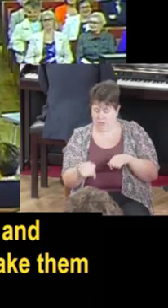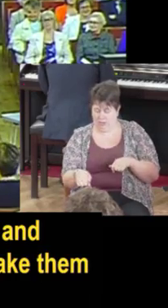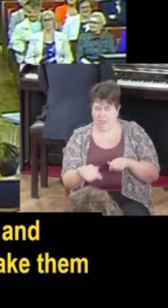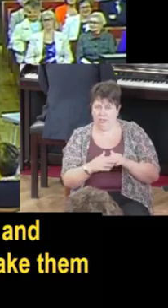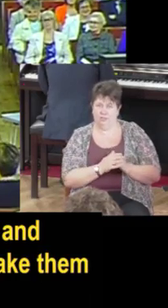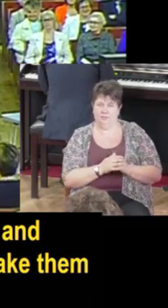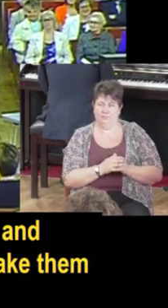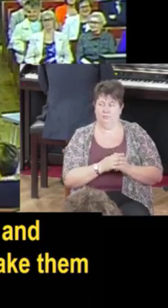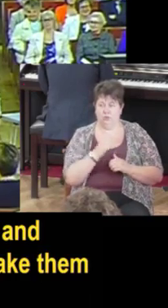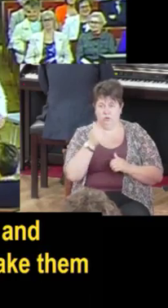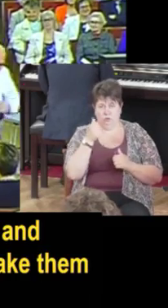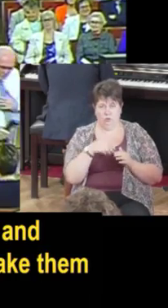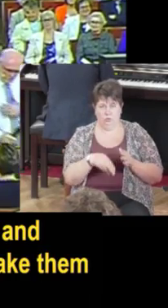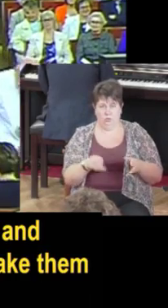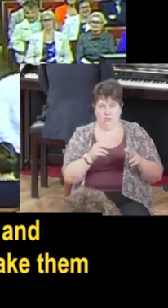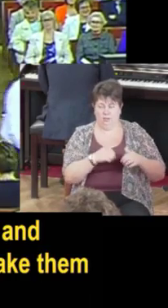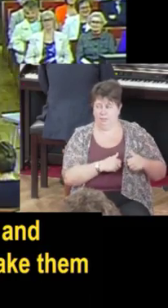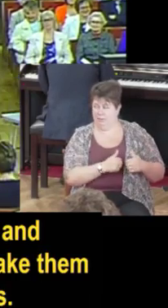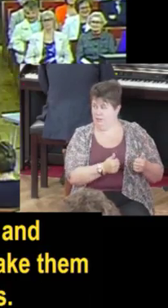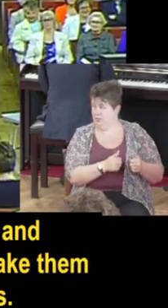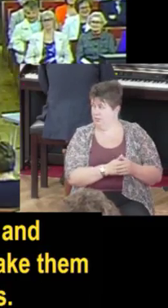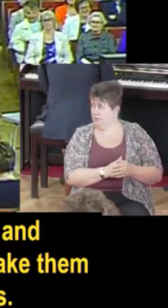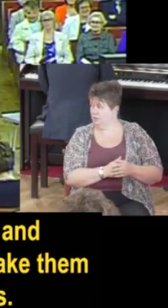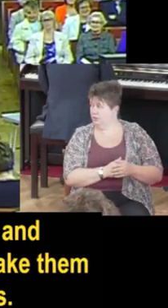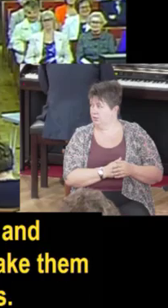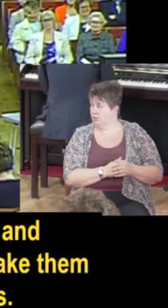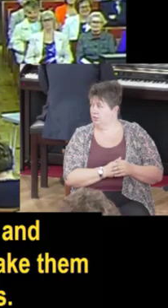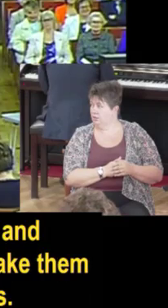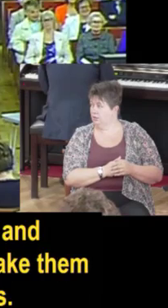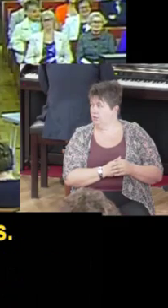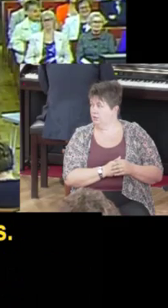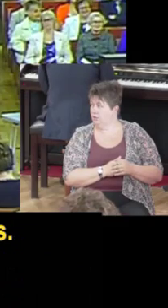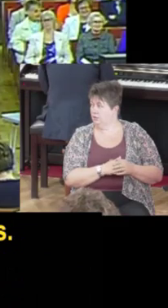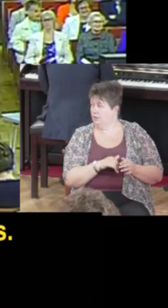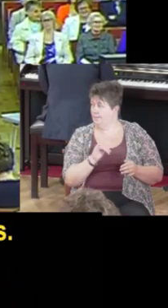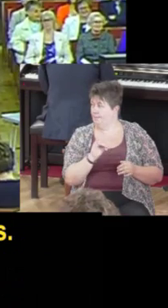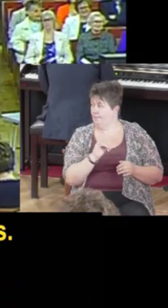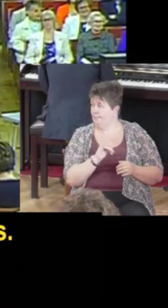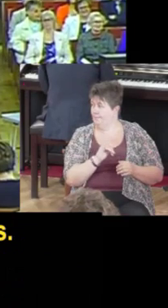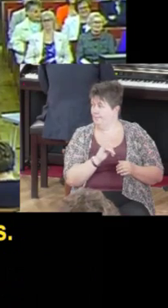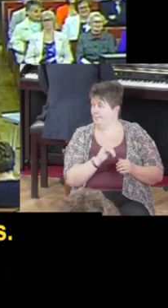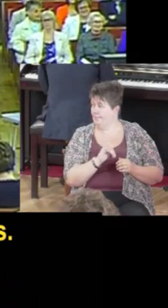That's a very good way to be kind and helpful. Ewan? Maybe you should,